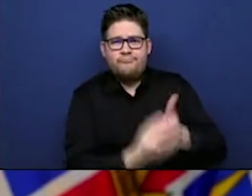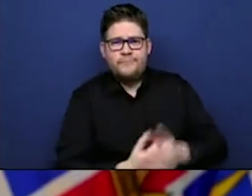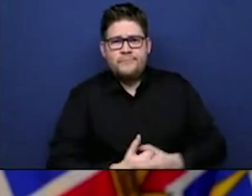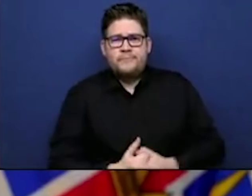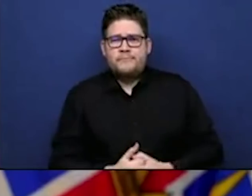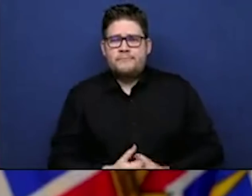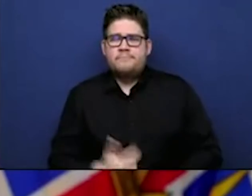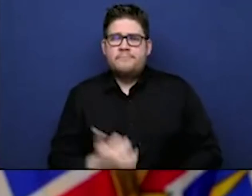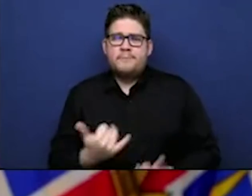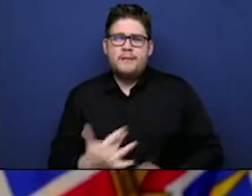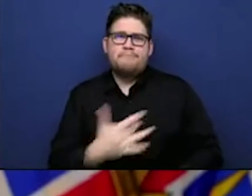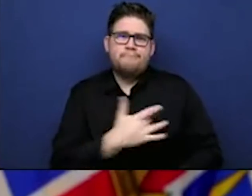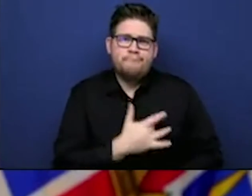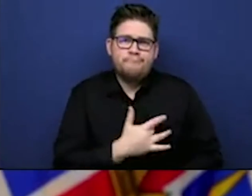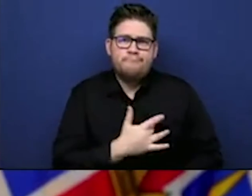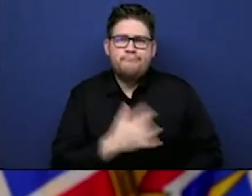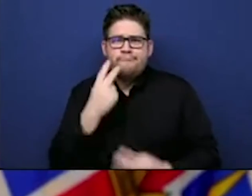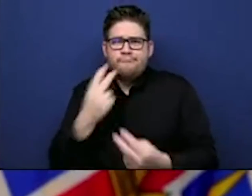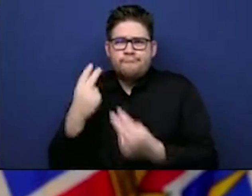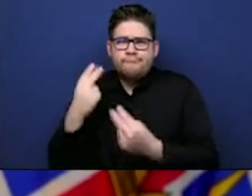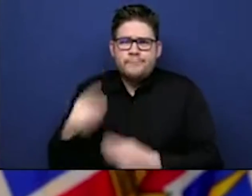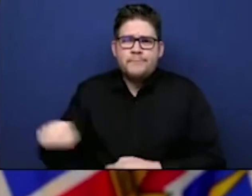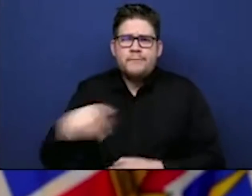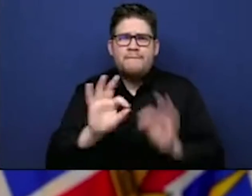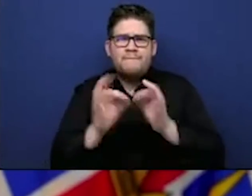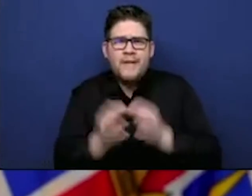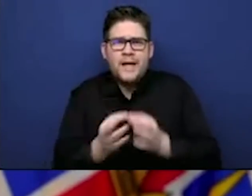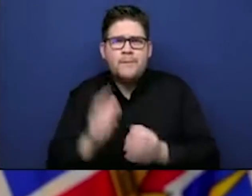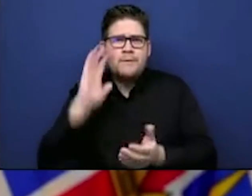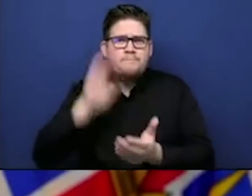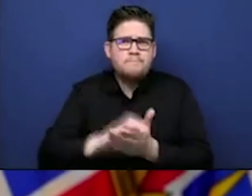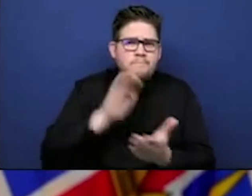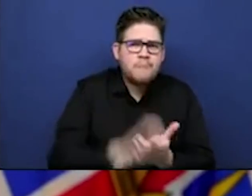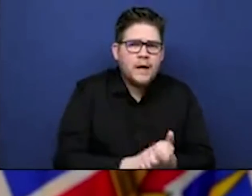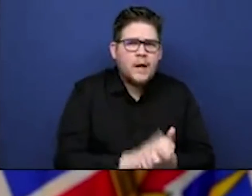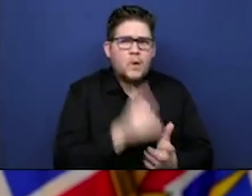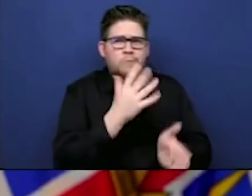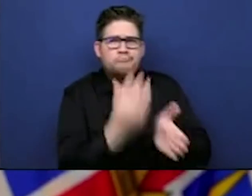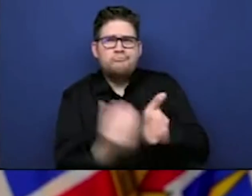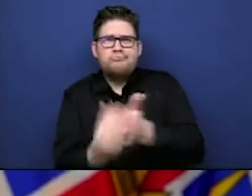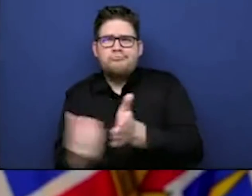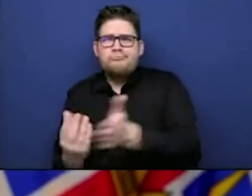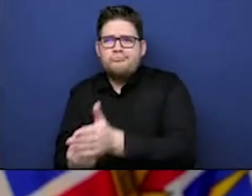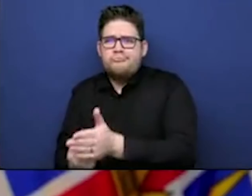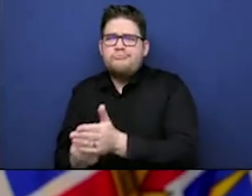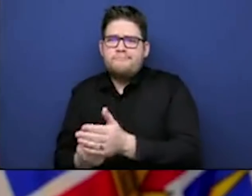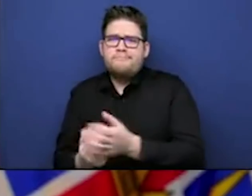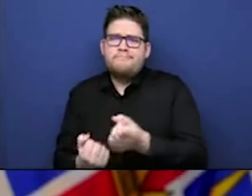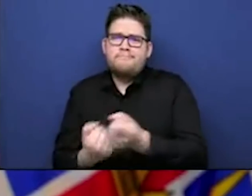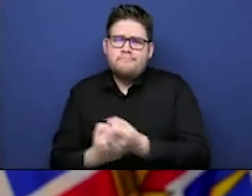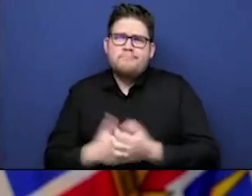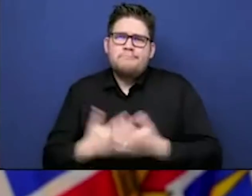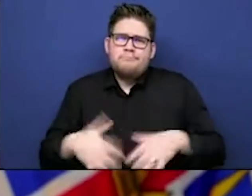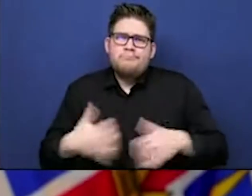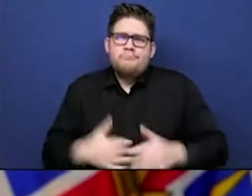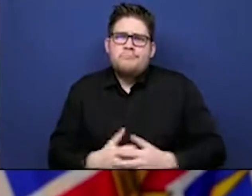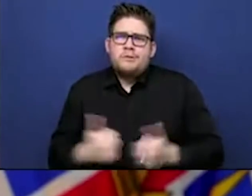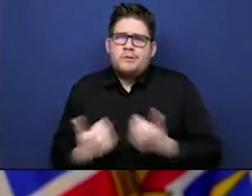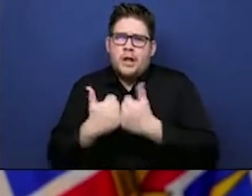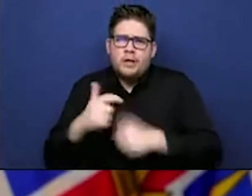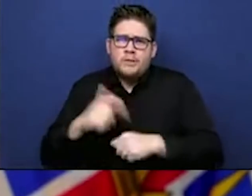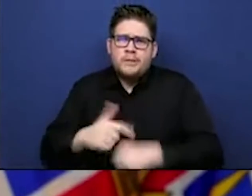ones who succumbed to COVID-19, and we know how challenging it can be right now, particularly. And